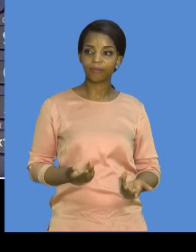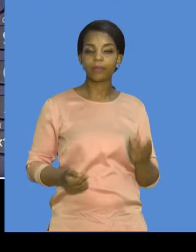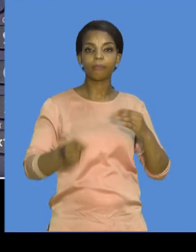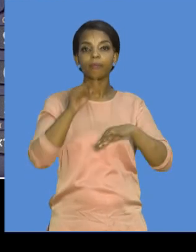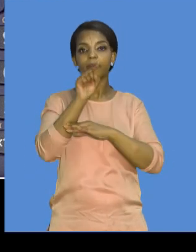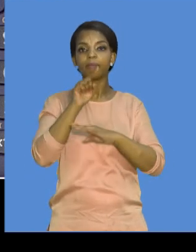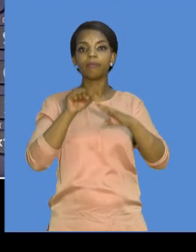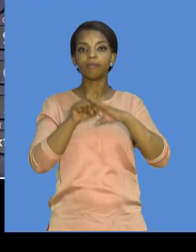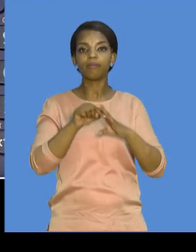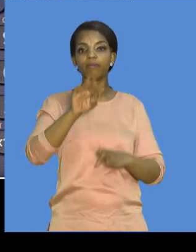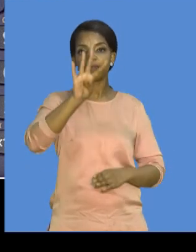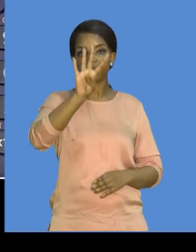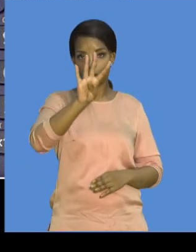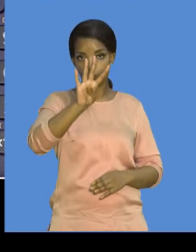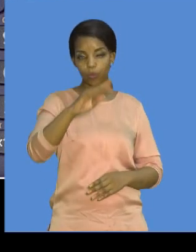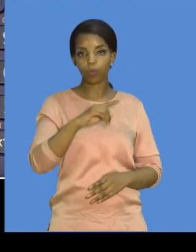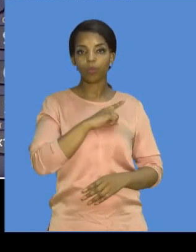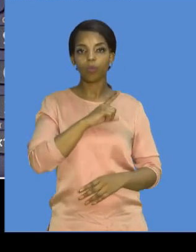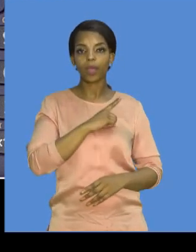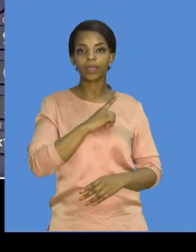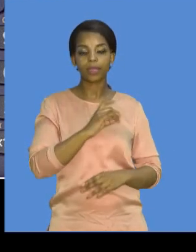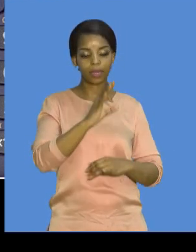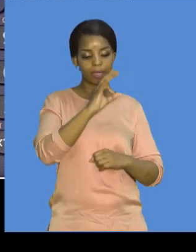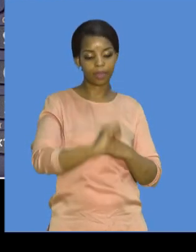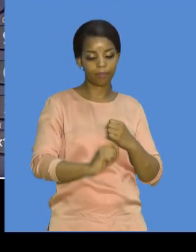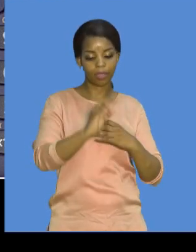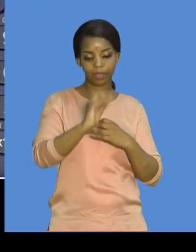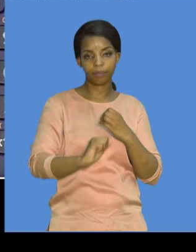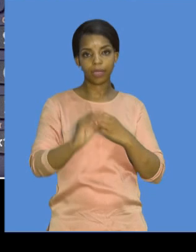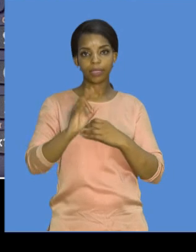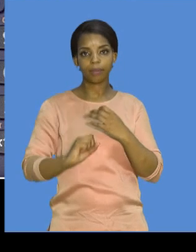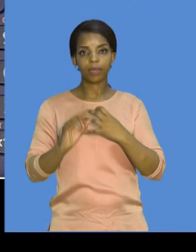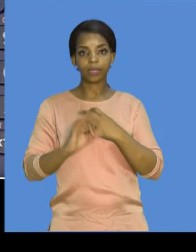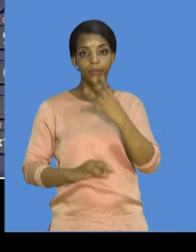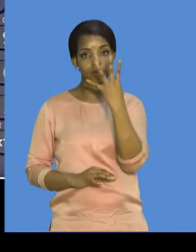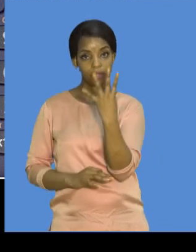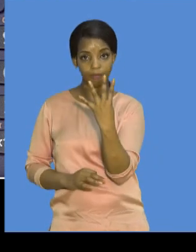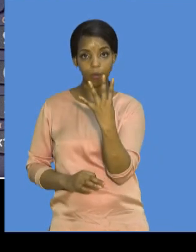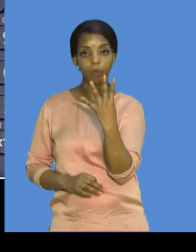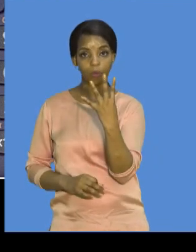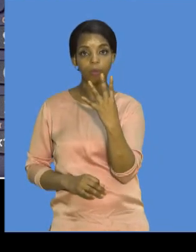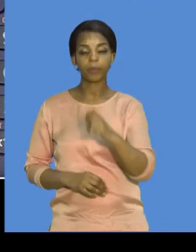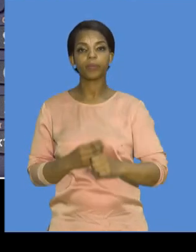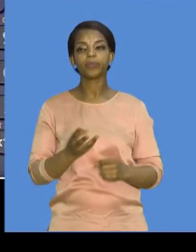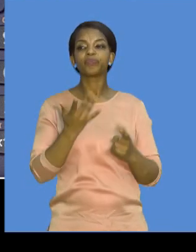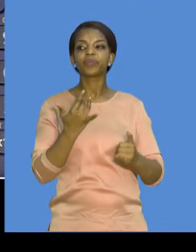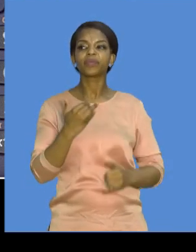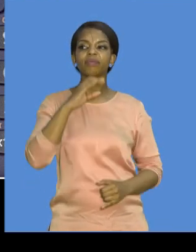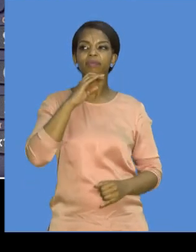by 4 because it's compounded quarterly, and then this will be to the exponent of